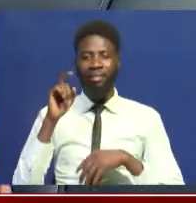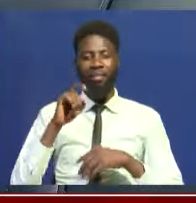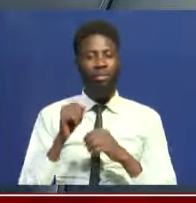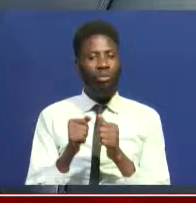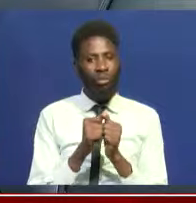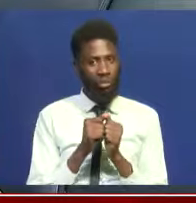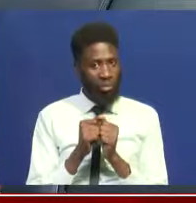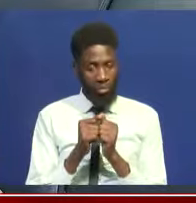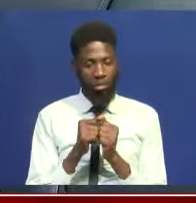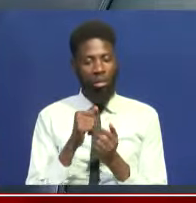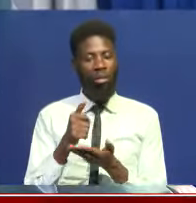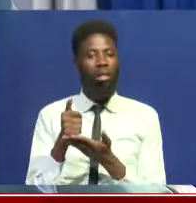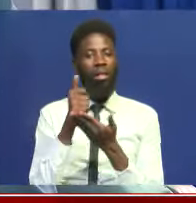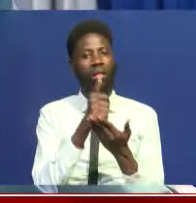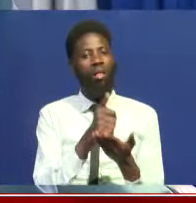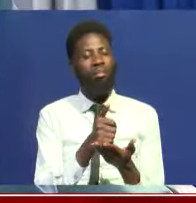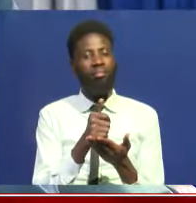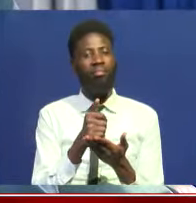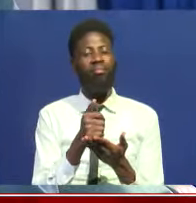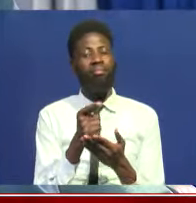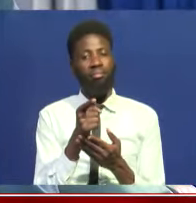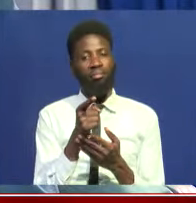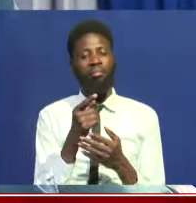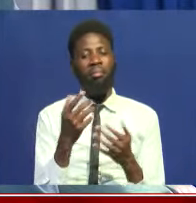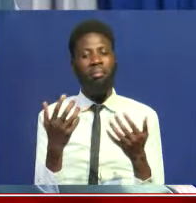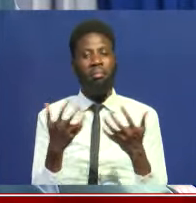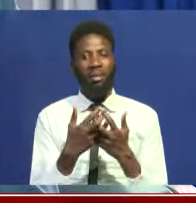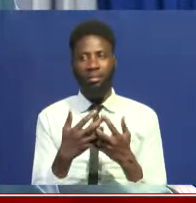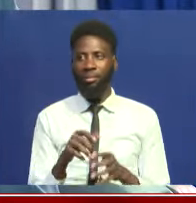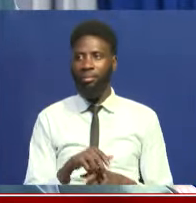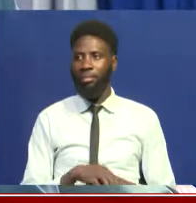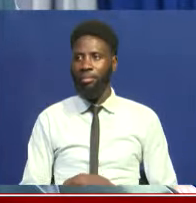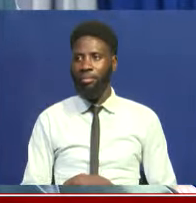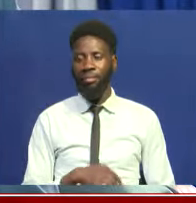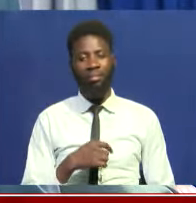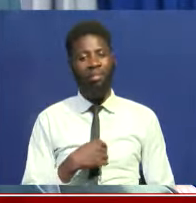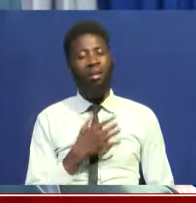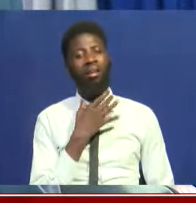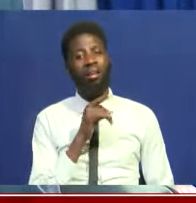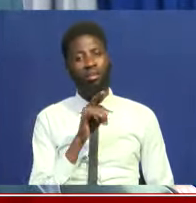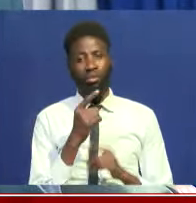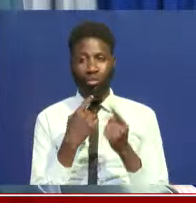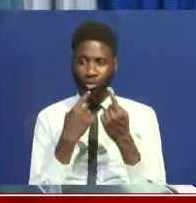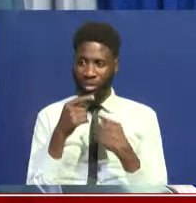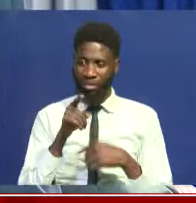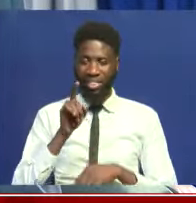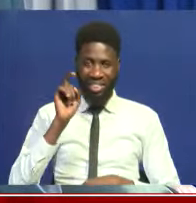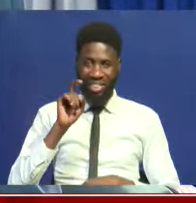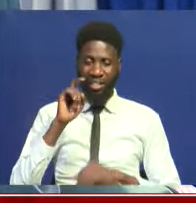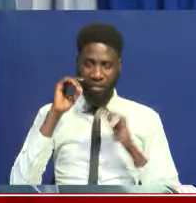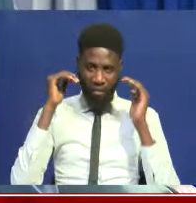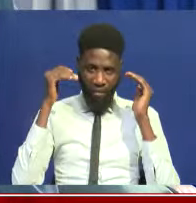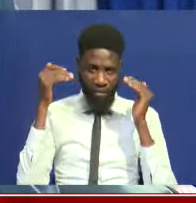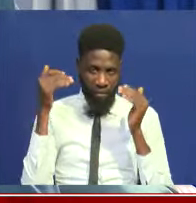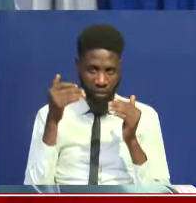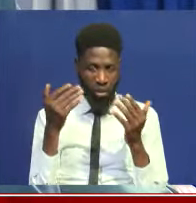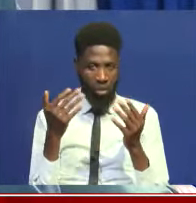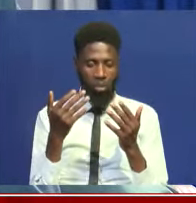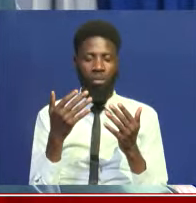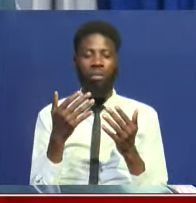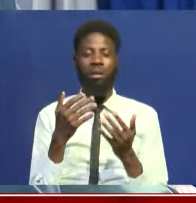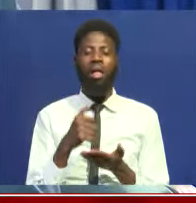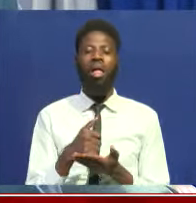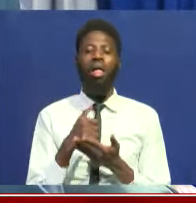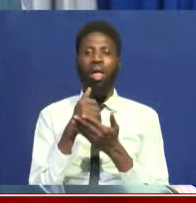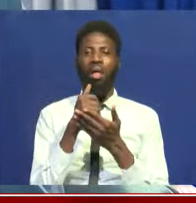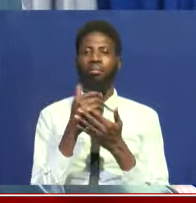together for that equation to add up. Mm-hmm. I like that you mentioned the things that they need to deal with, you know, for the equation to come